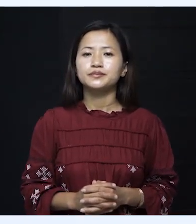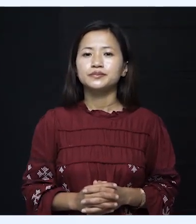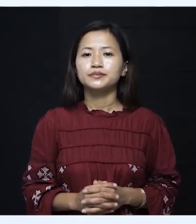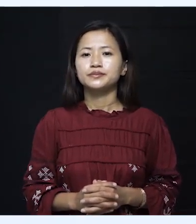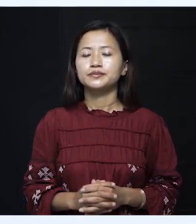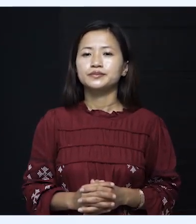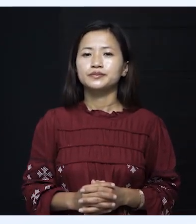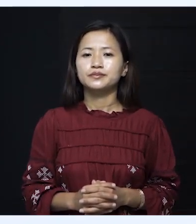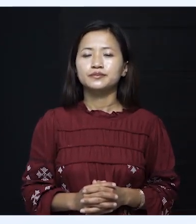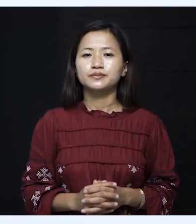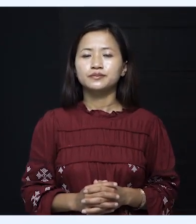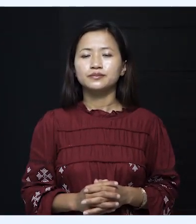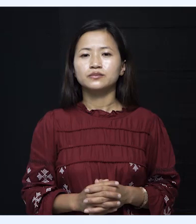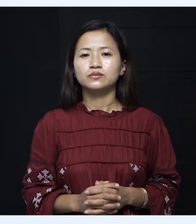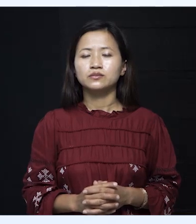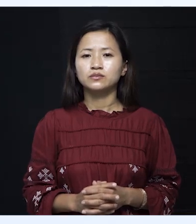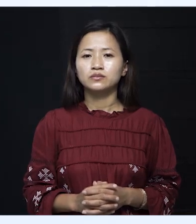Hold on.